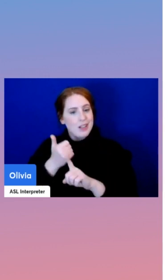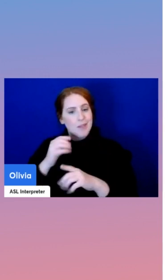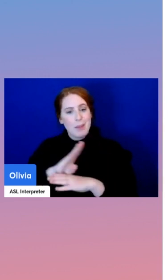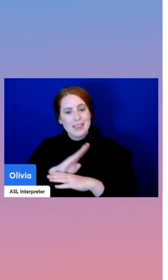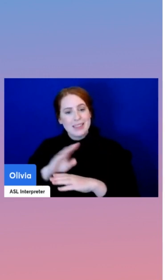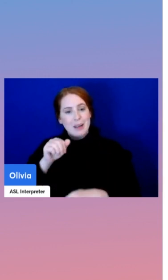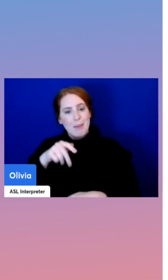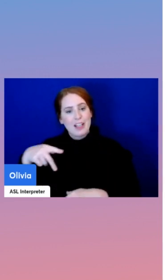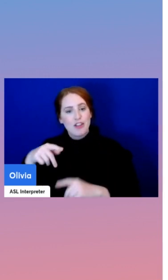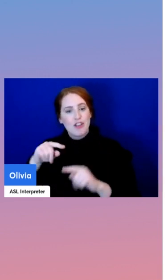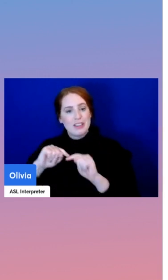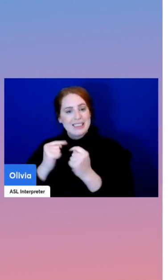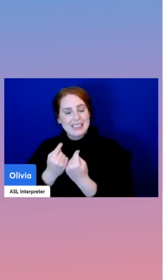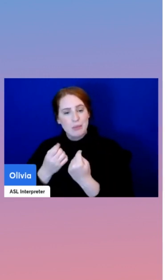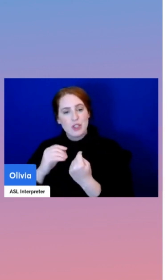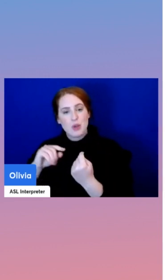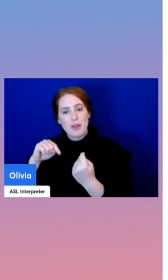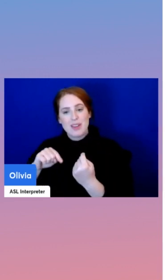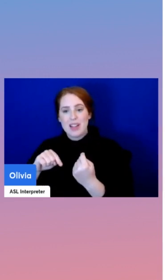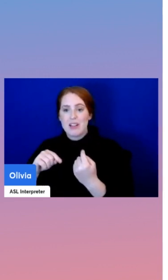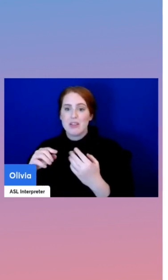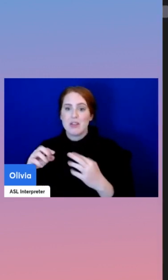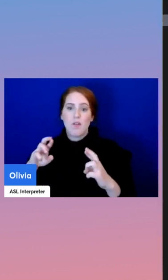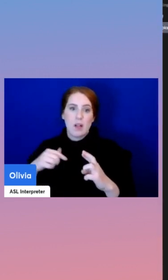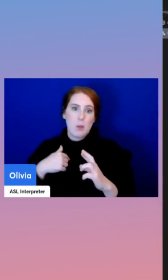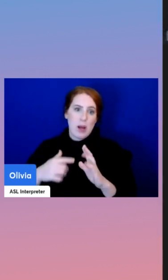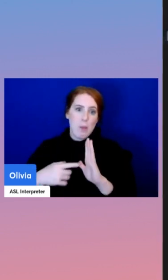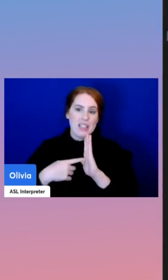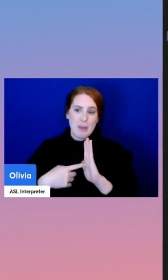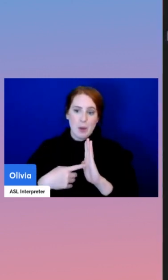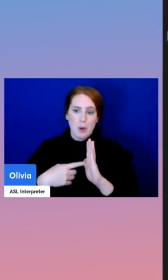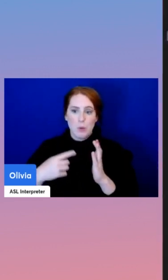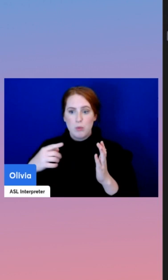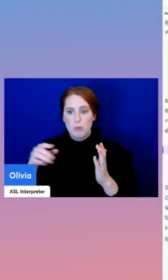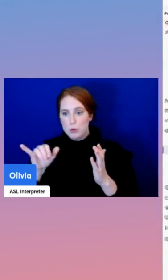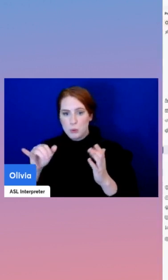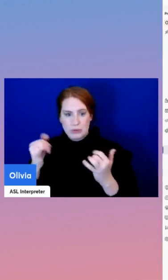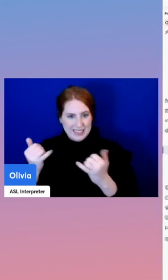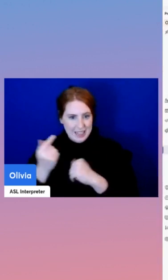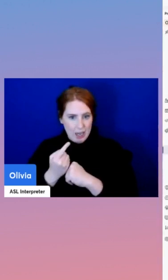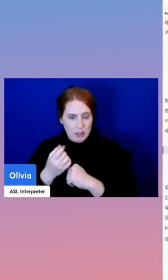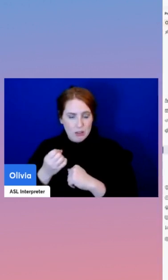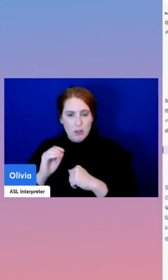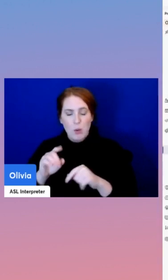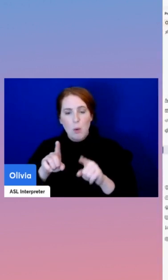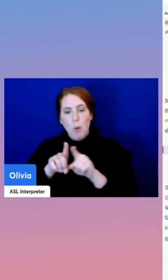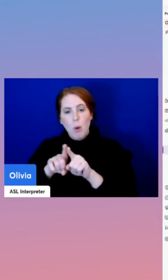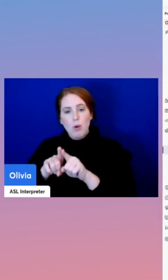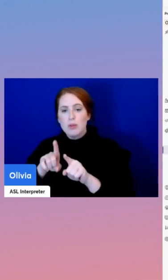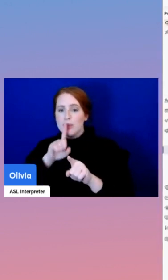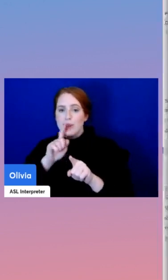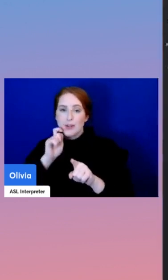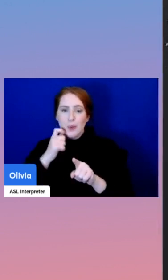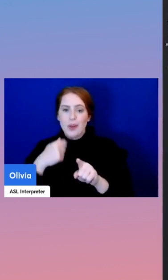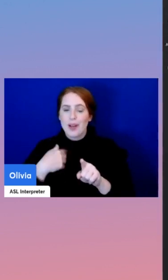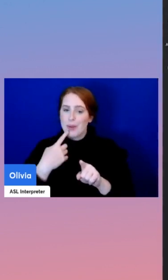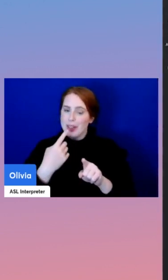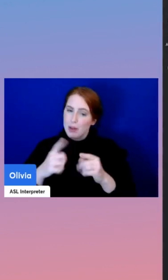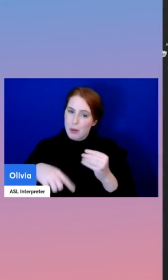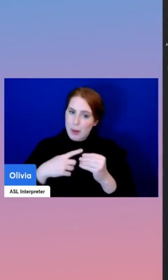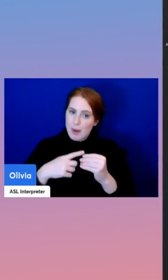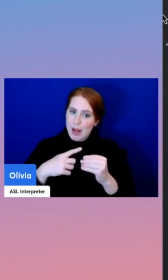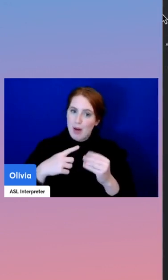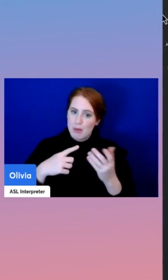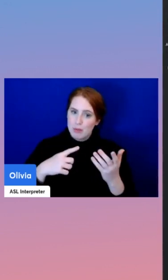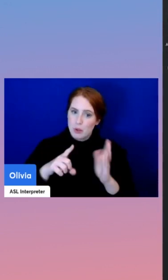this is what I hopefully will be demoing to you too today. There is also something super cool that I was telling you about notifications. So